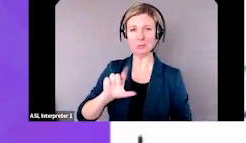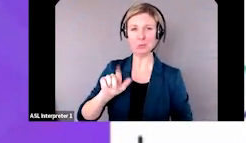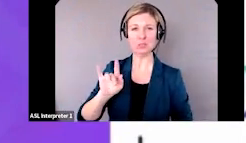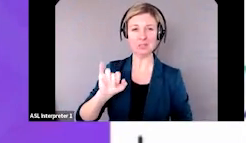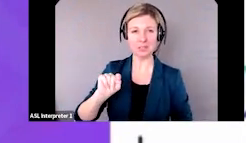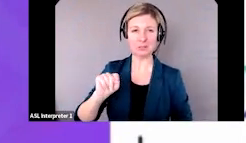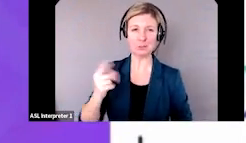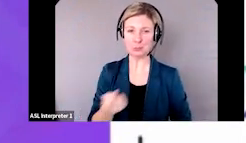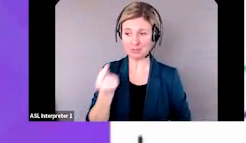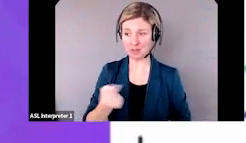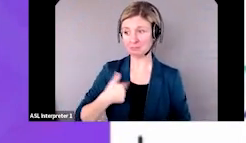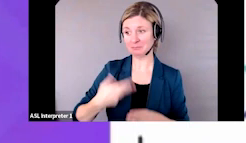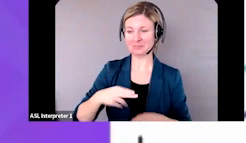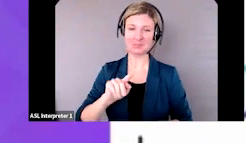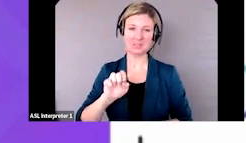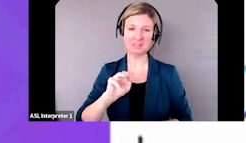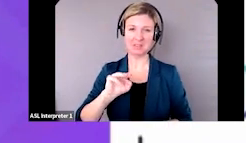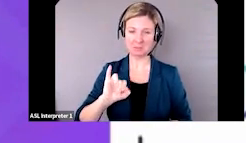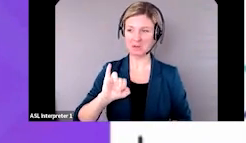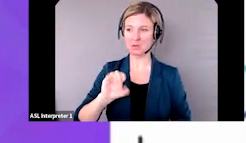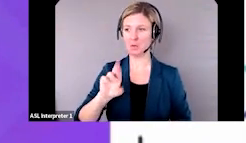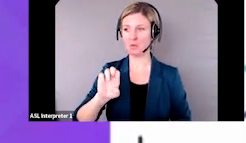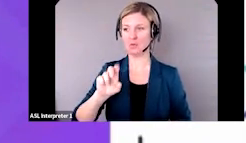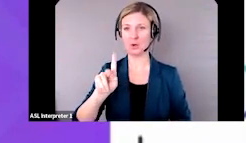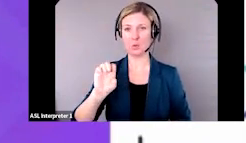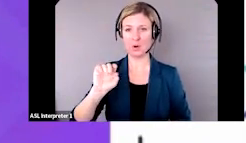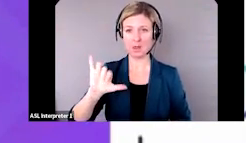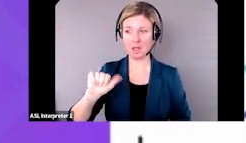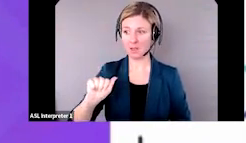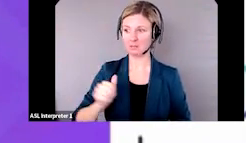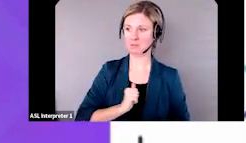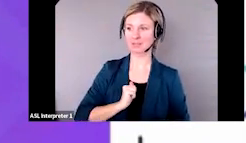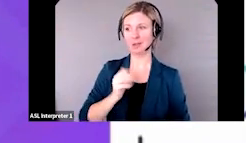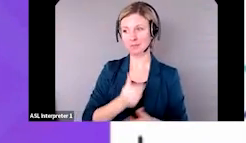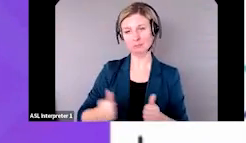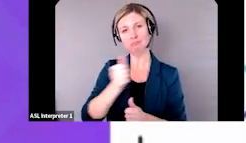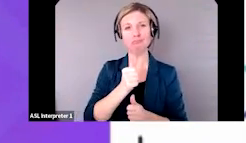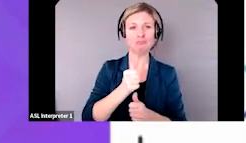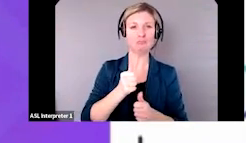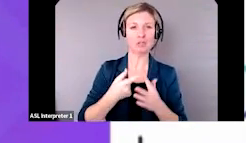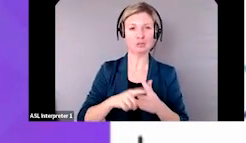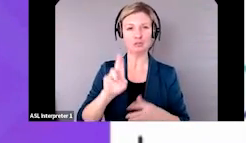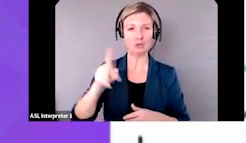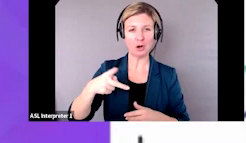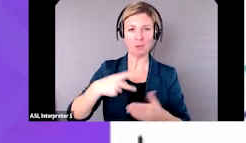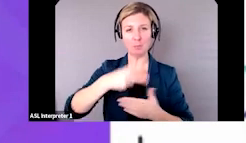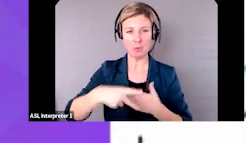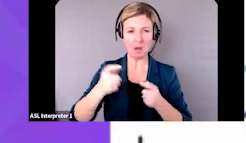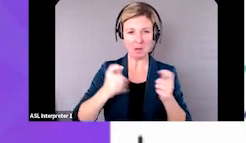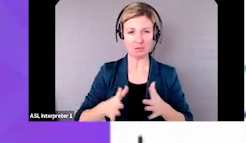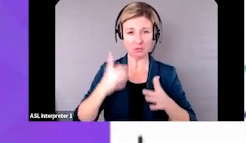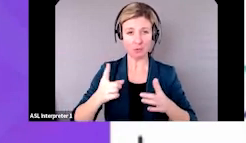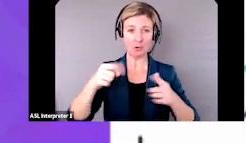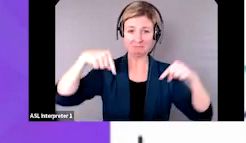am the Startup Program Manager with Boundless Accelerator, and I am so excited to be hosting this call. I